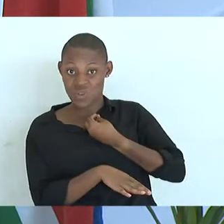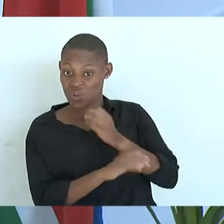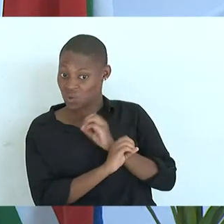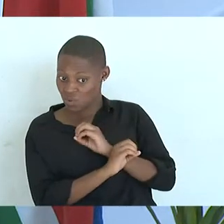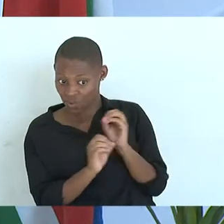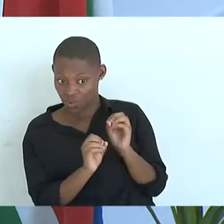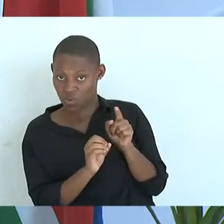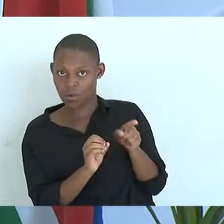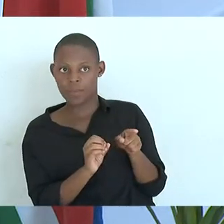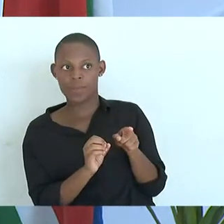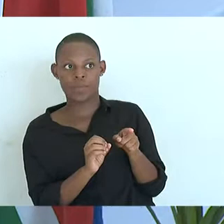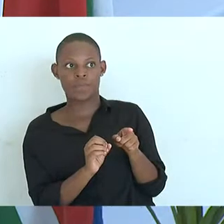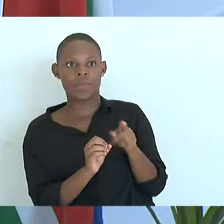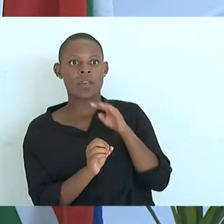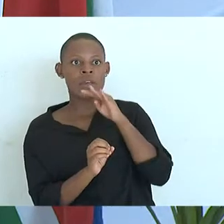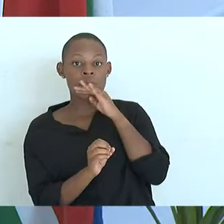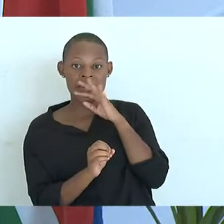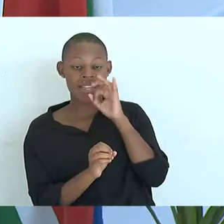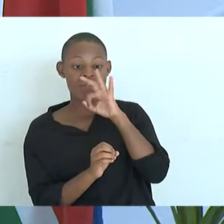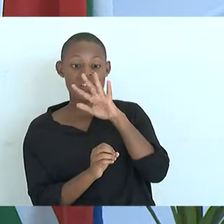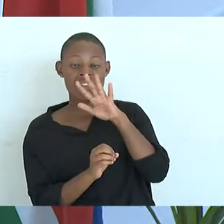abangekho ngaphezulu ka 60